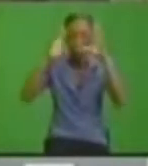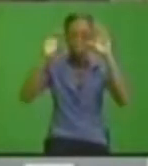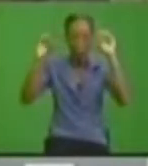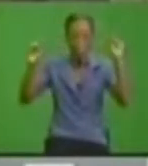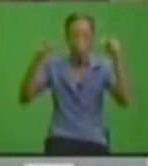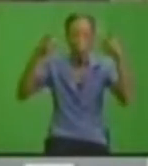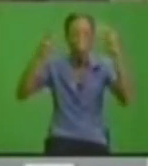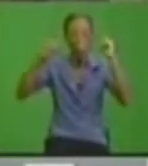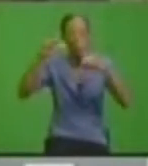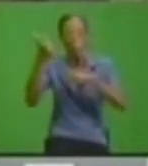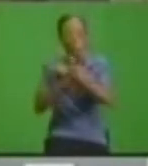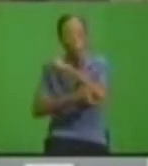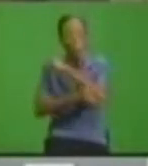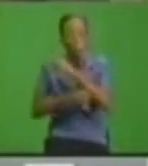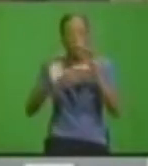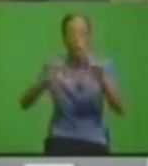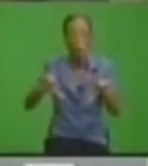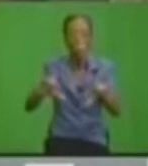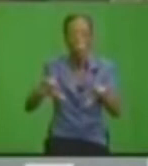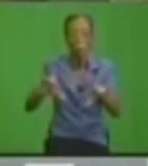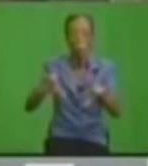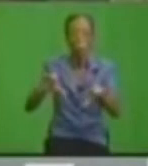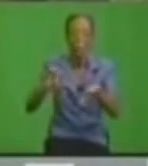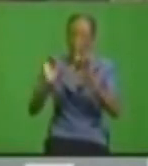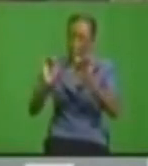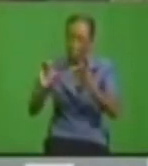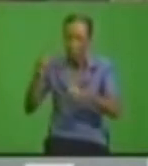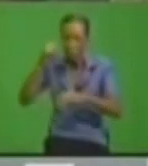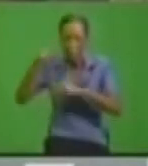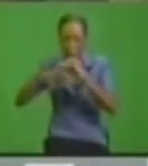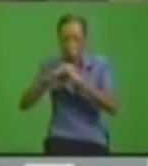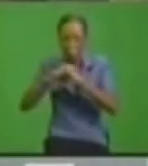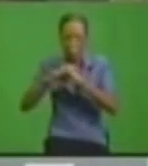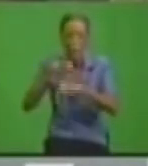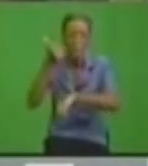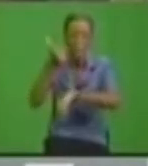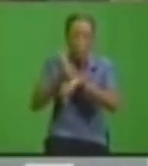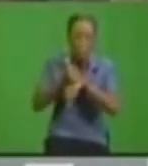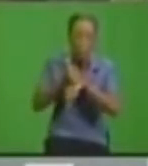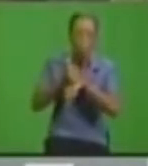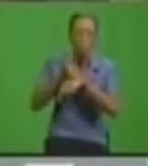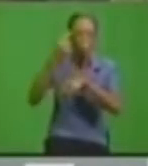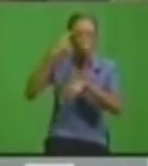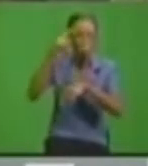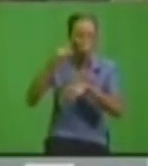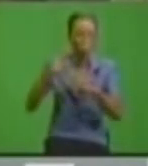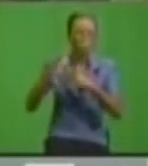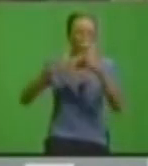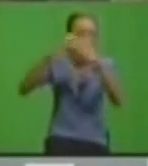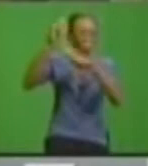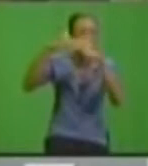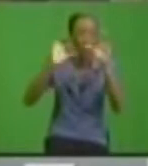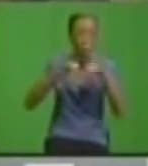region resuscitate the CARICOM and the Caribbean integration movement charted by Mr. Manning's vision of